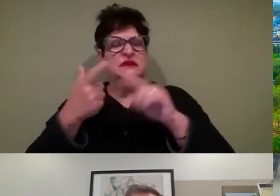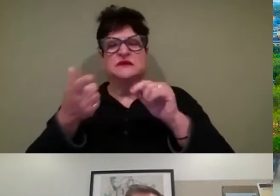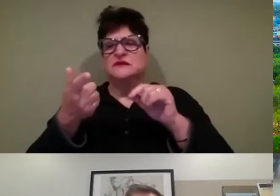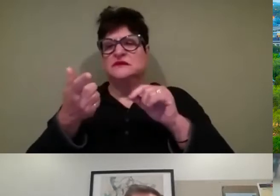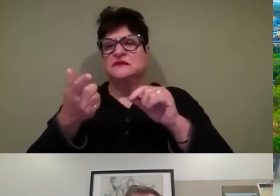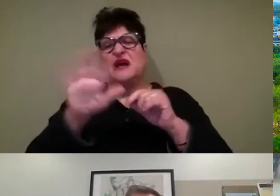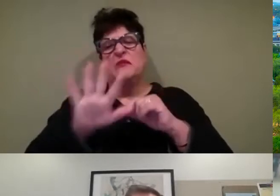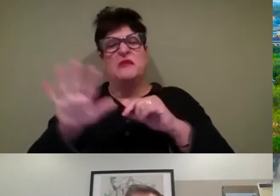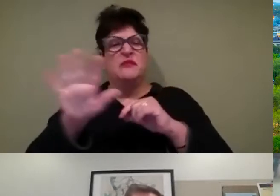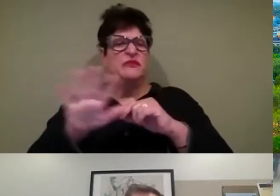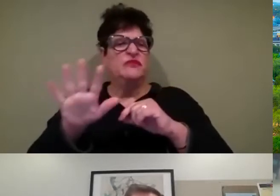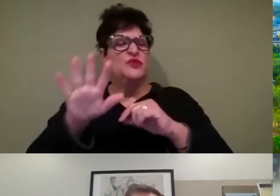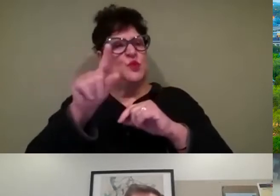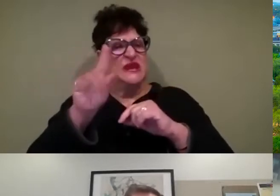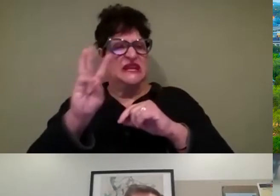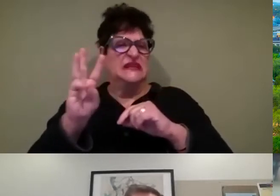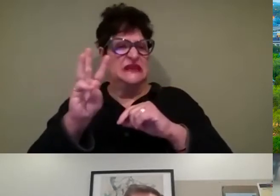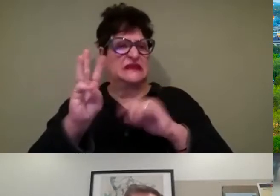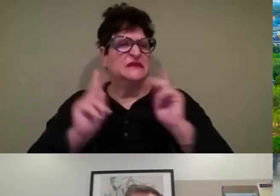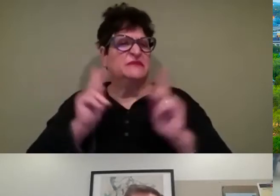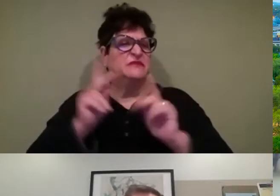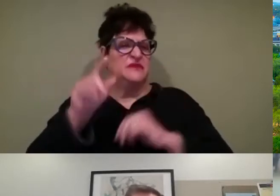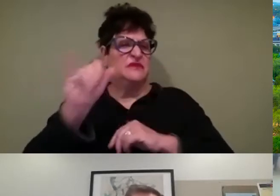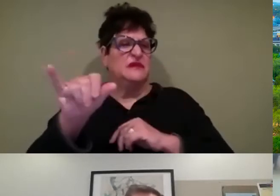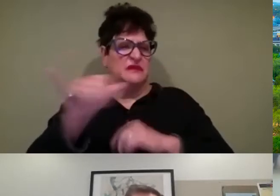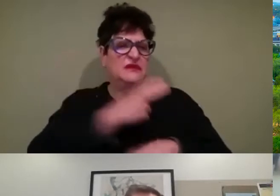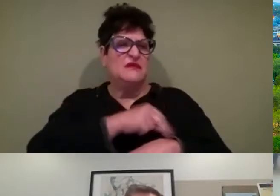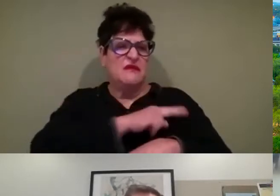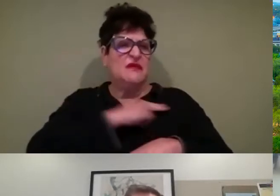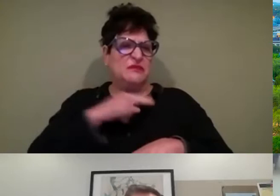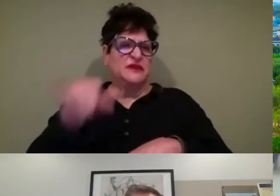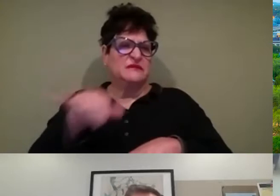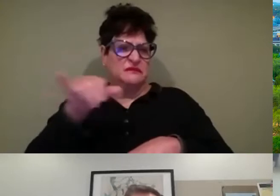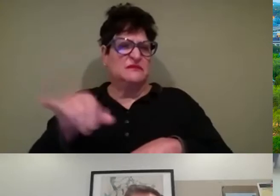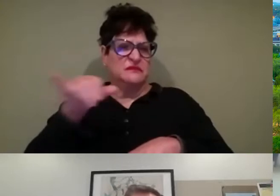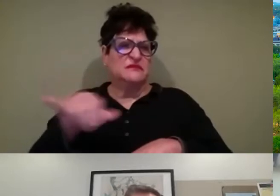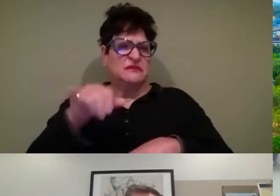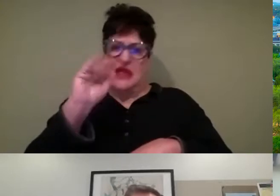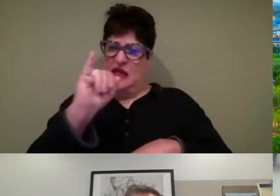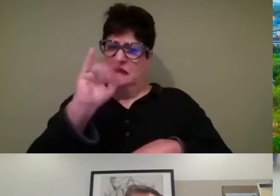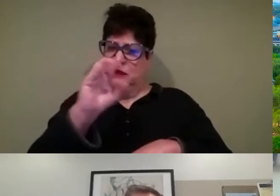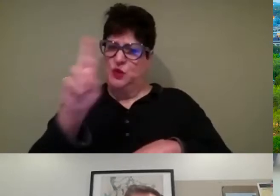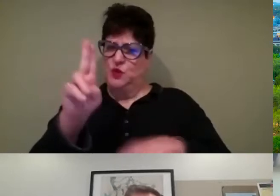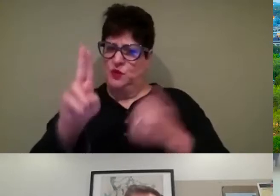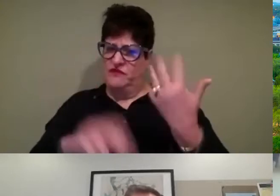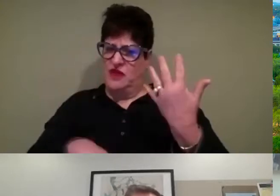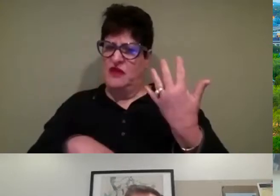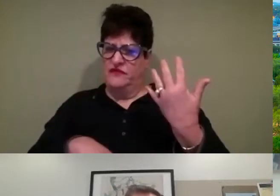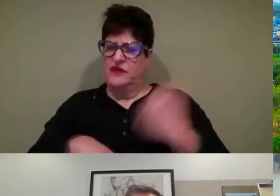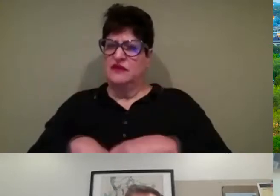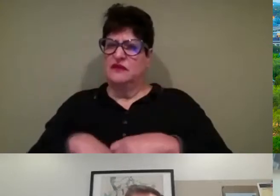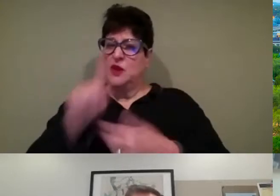we have about 26 in-house patients, of which 5 are in the ICU. And just about a week